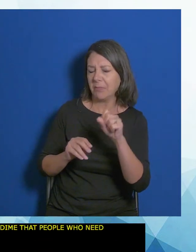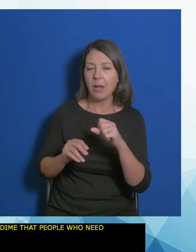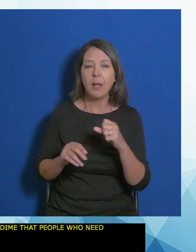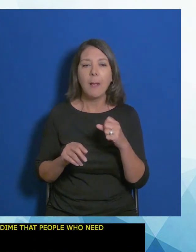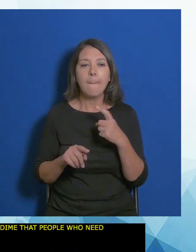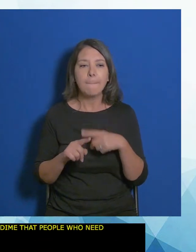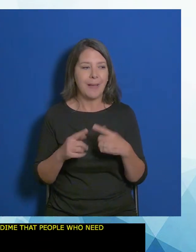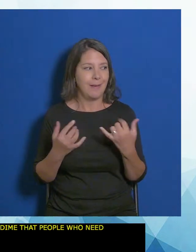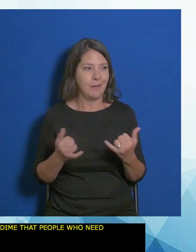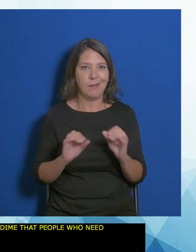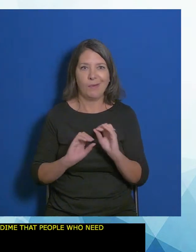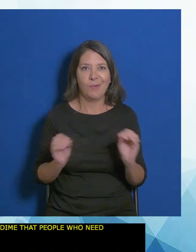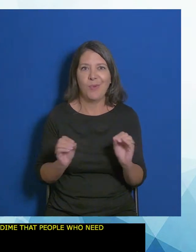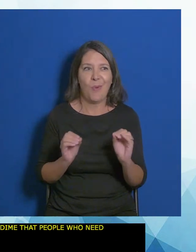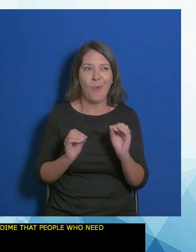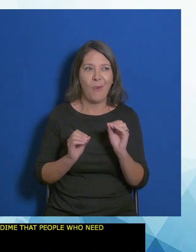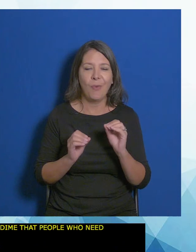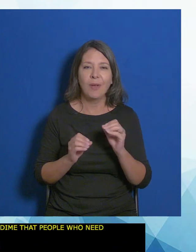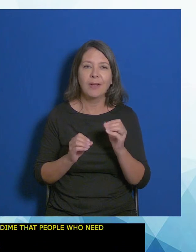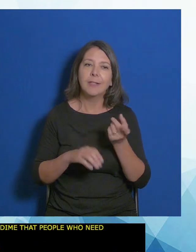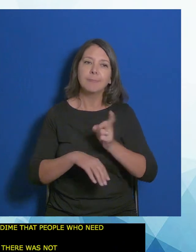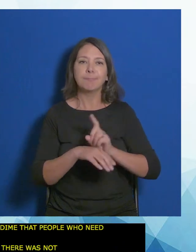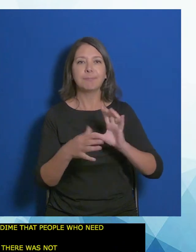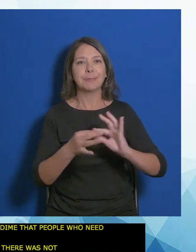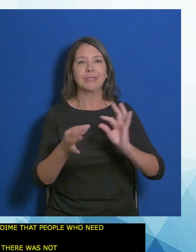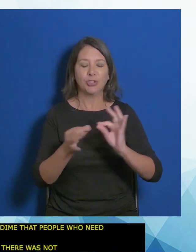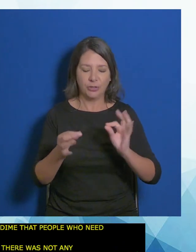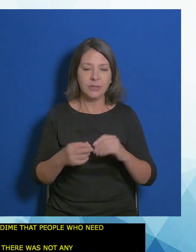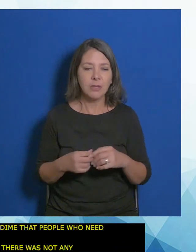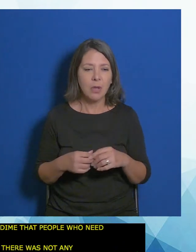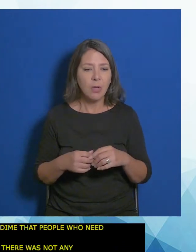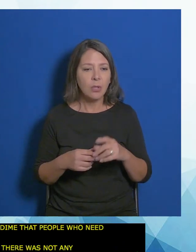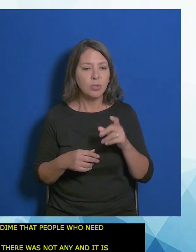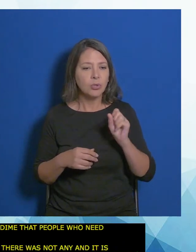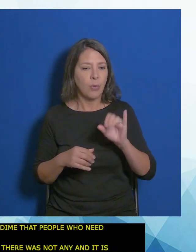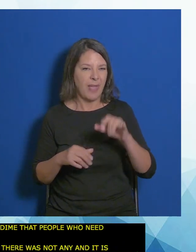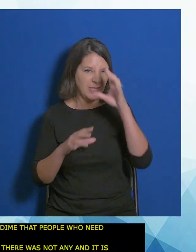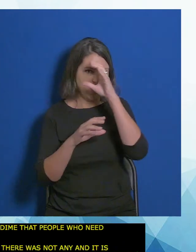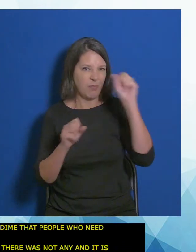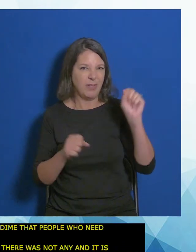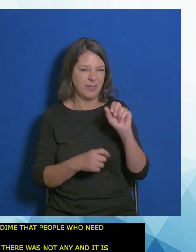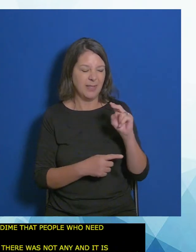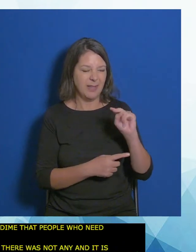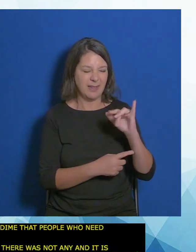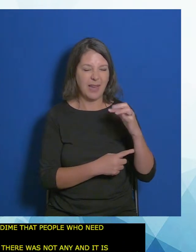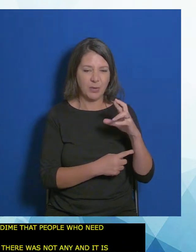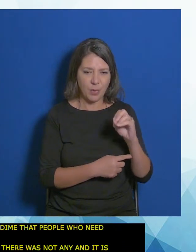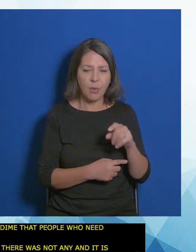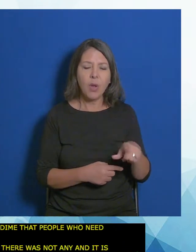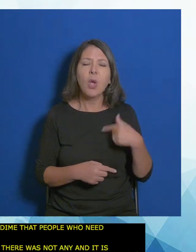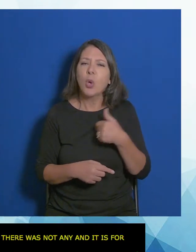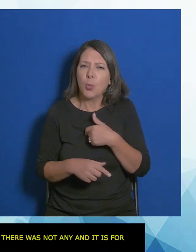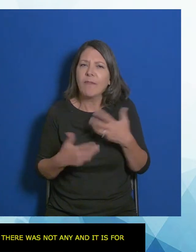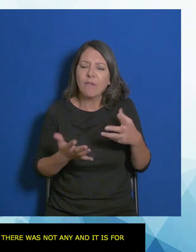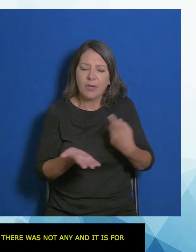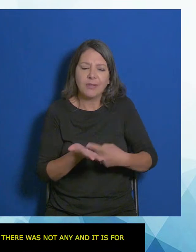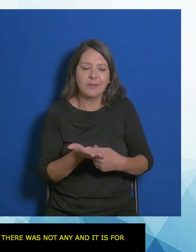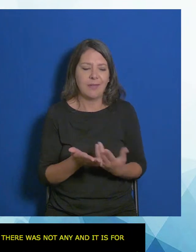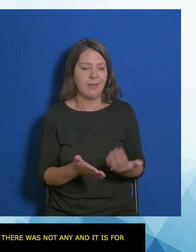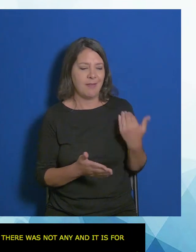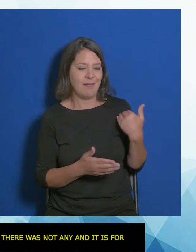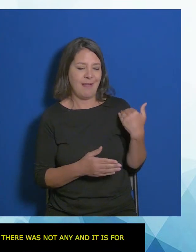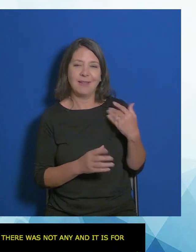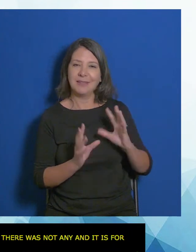so it's president's discretion for the time. It is. Okay. And we talked about that, I think last meeting, there was an issue that came